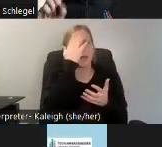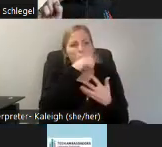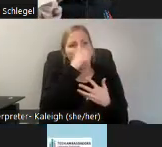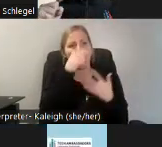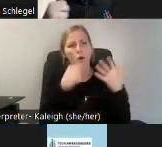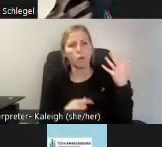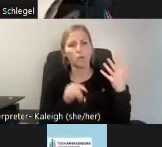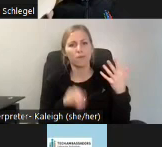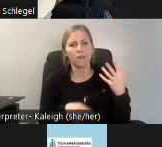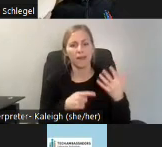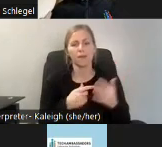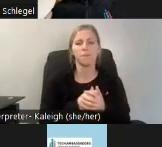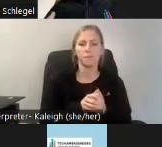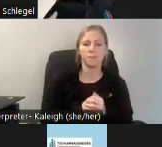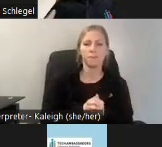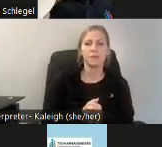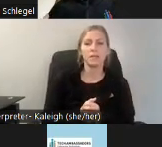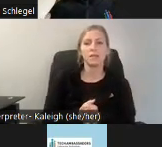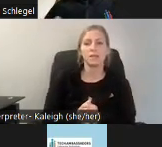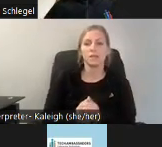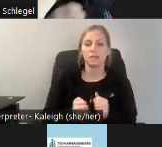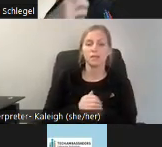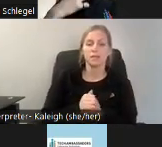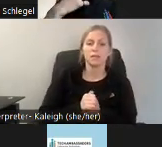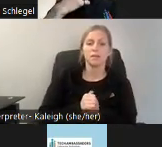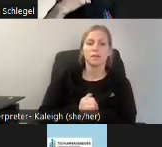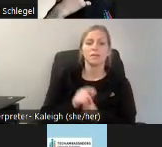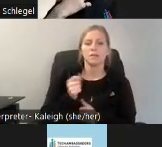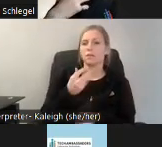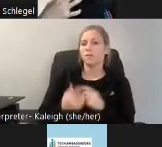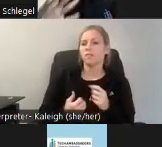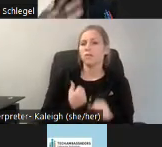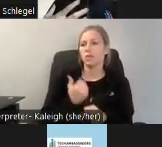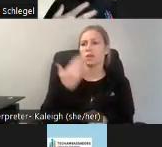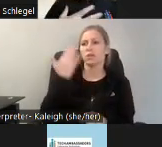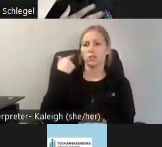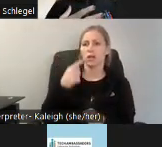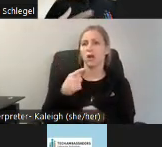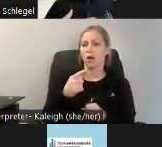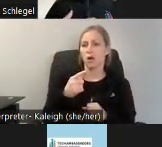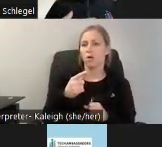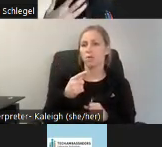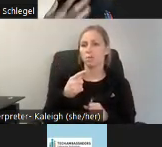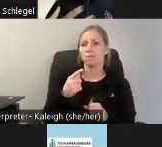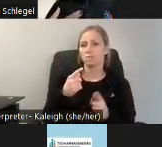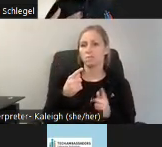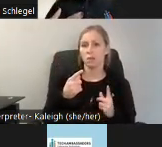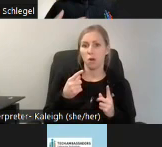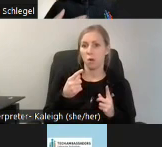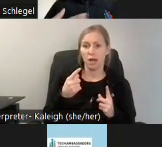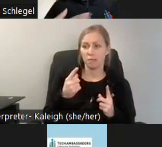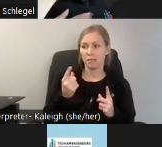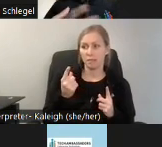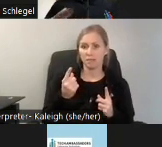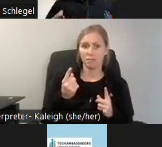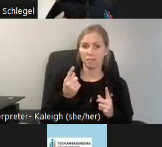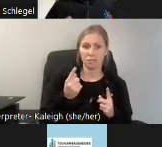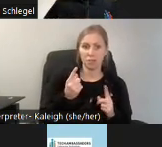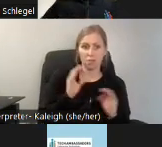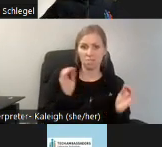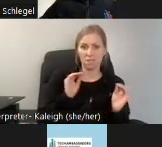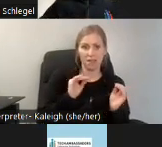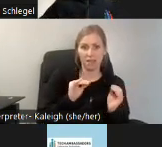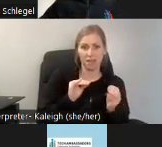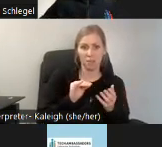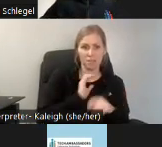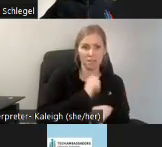this component of Apple a few years ago, no such thing existed on Androids, but I know that George